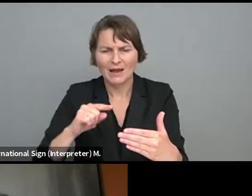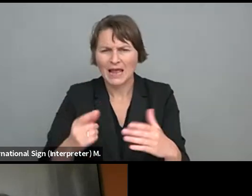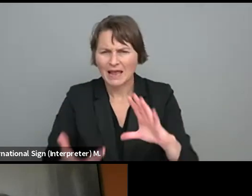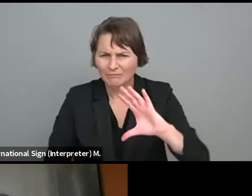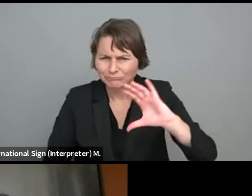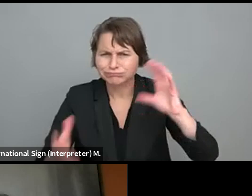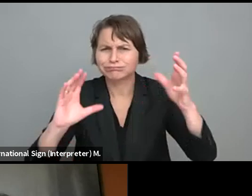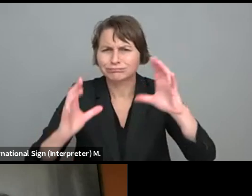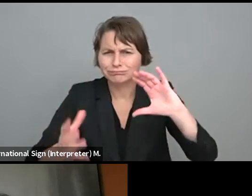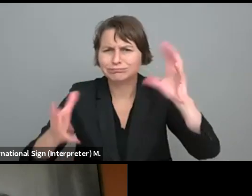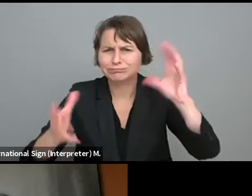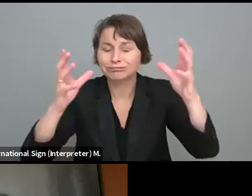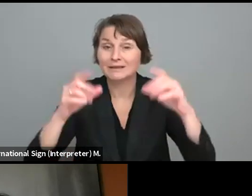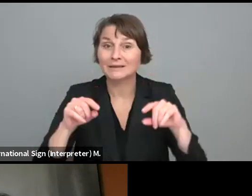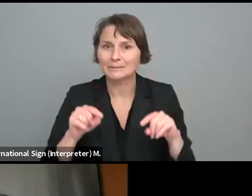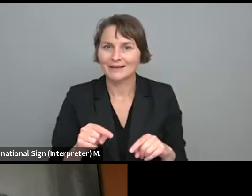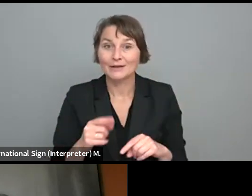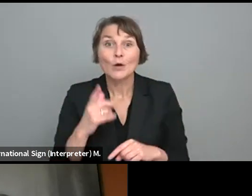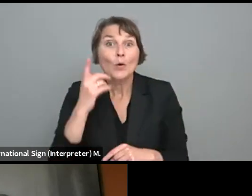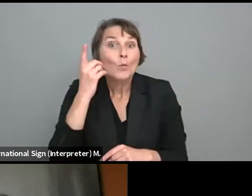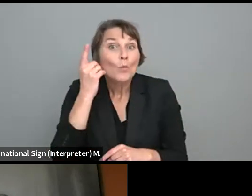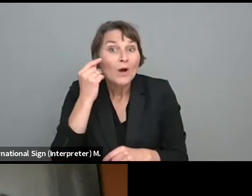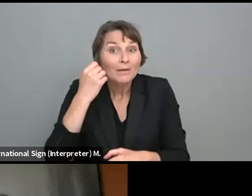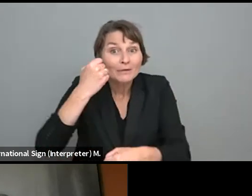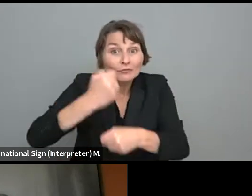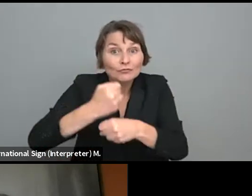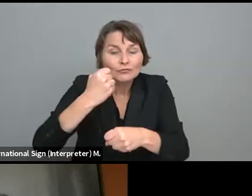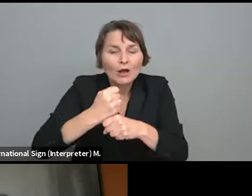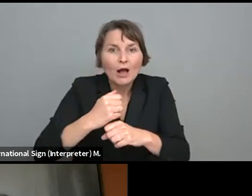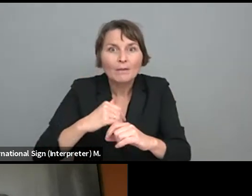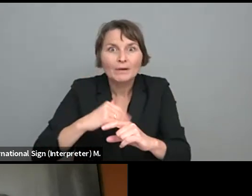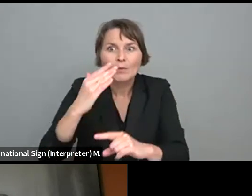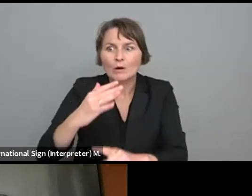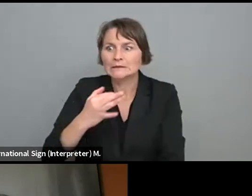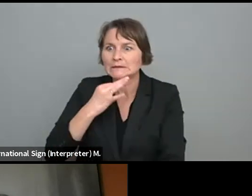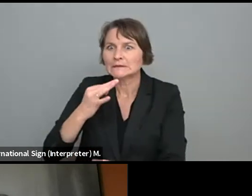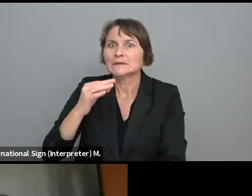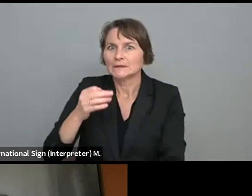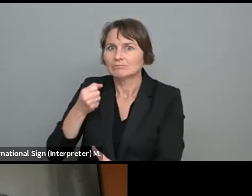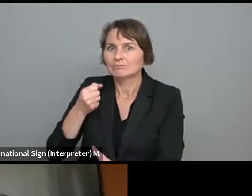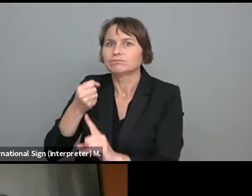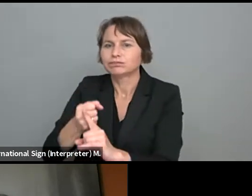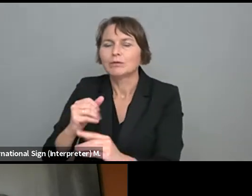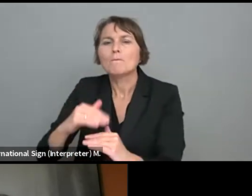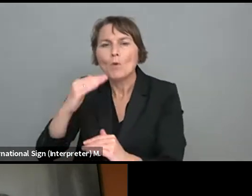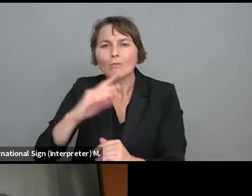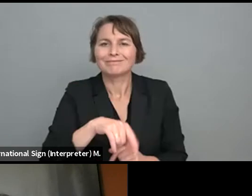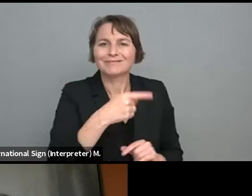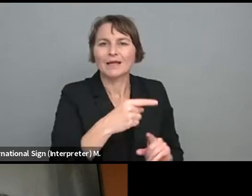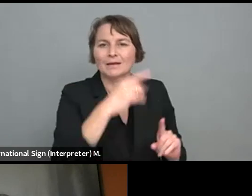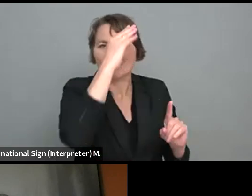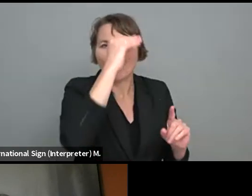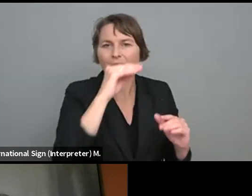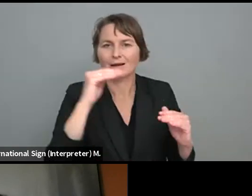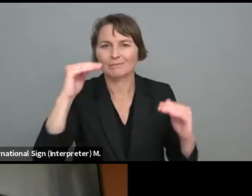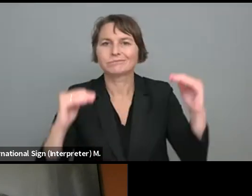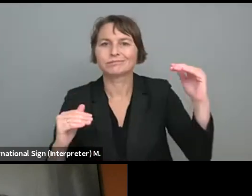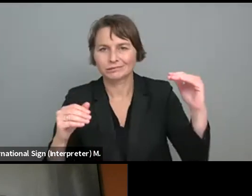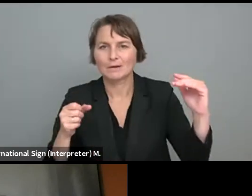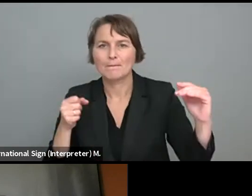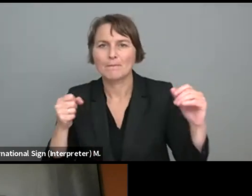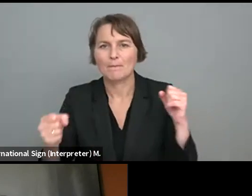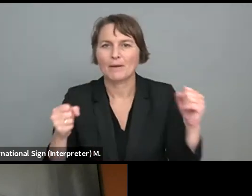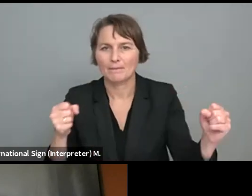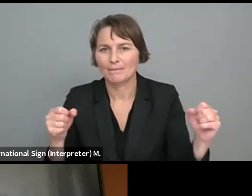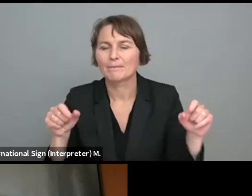is at greater risk than men's as a result of COVID-19, especially because if we look at the sectors that are the